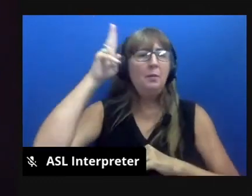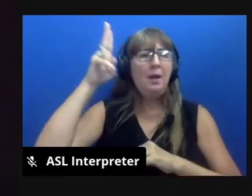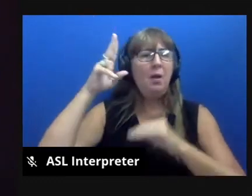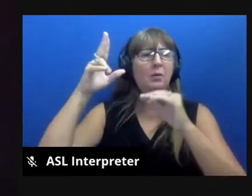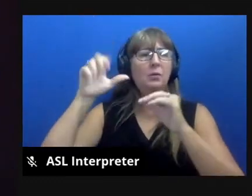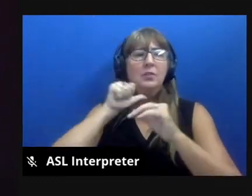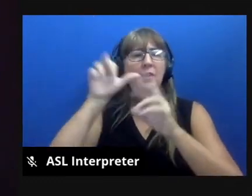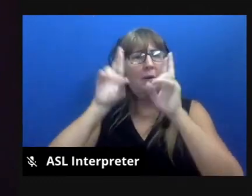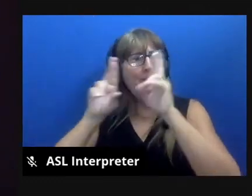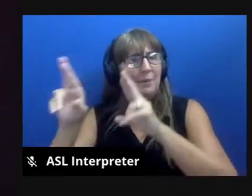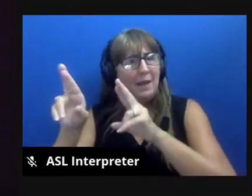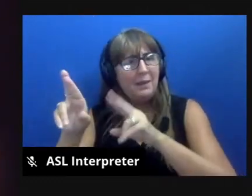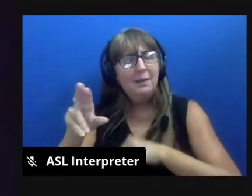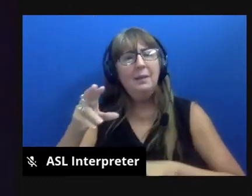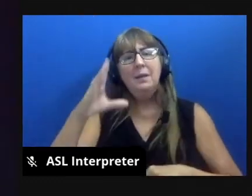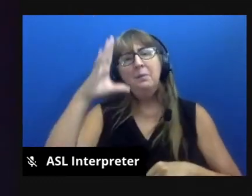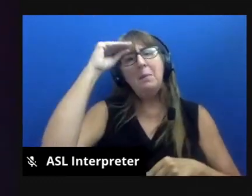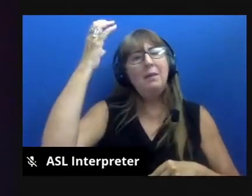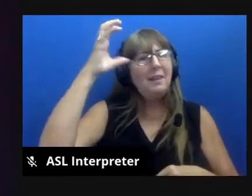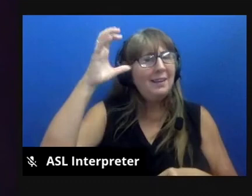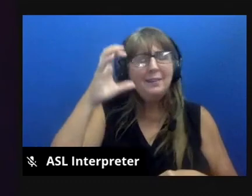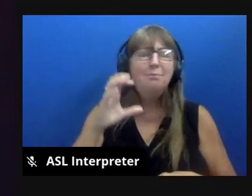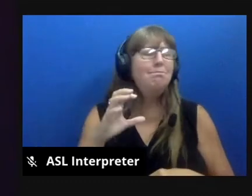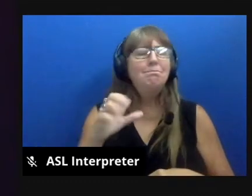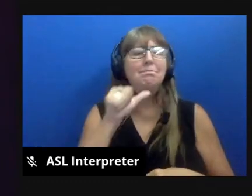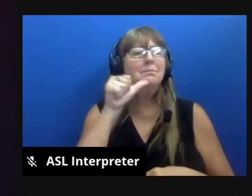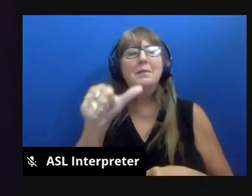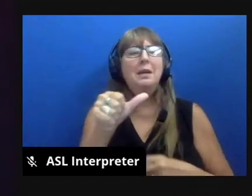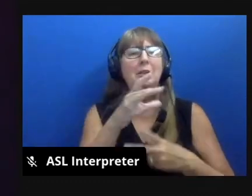my male cousins? It was not a choice that I could make.